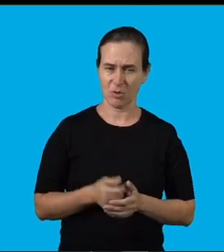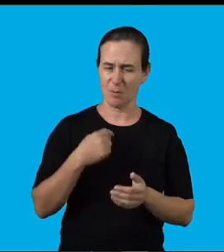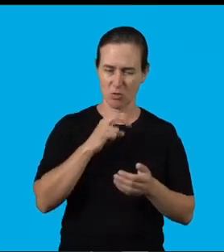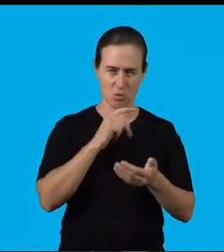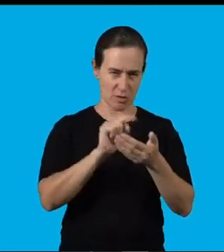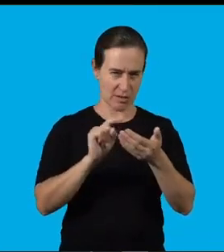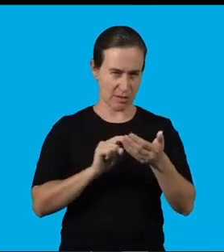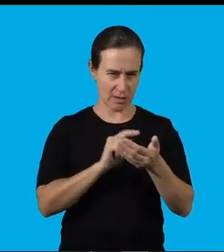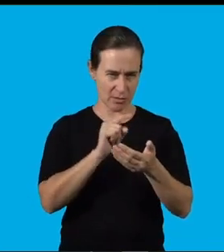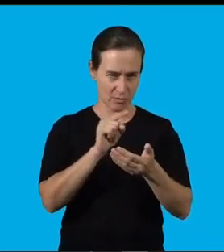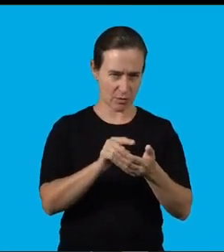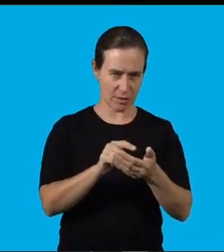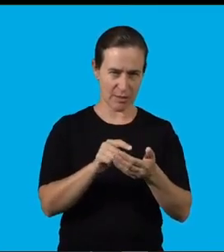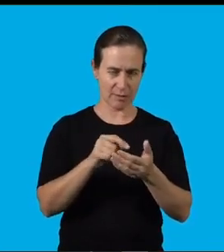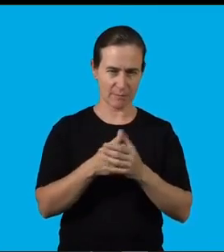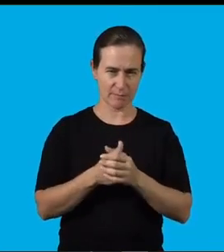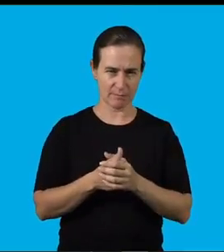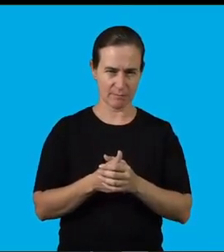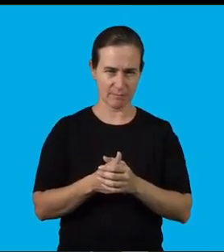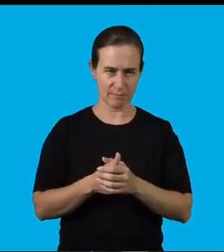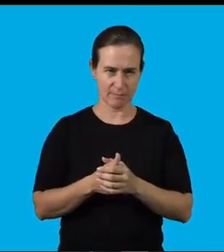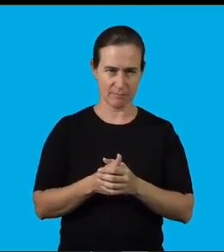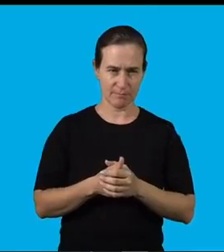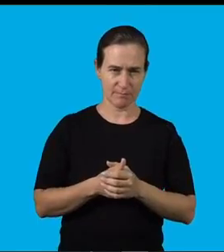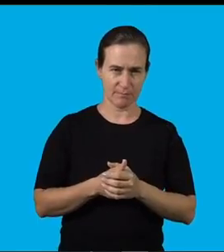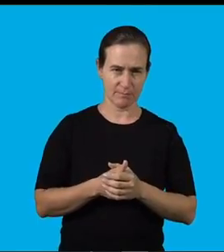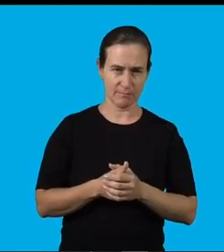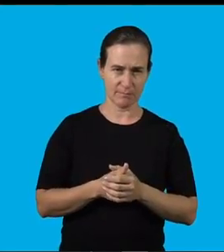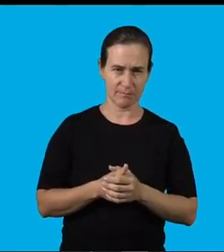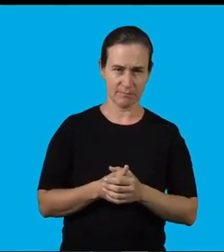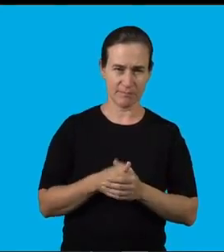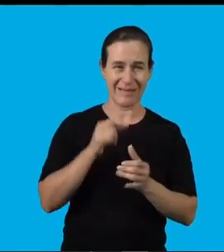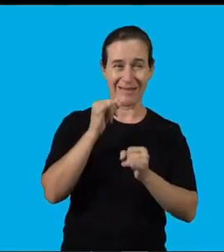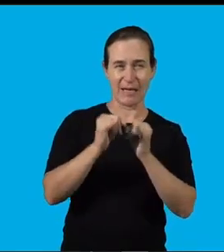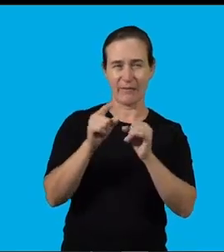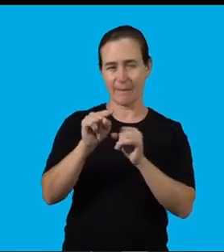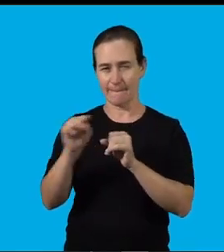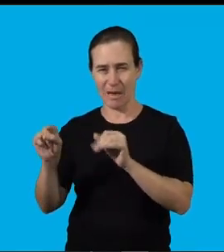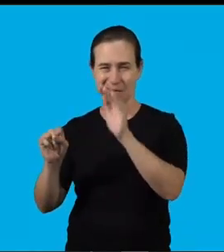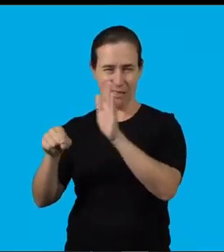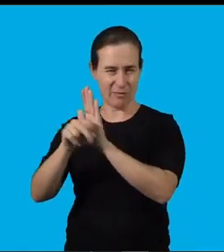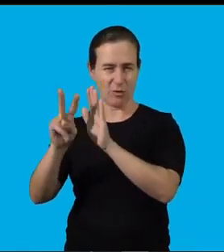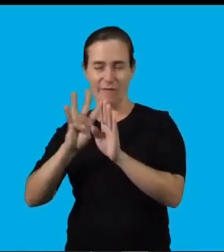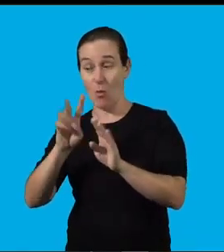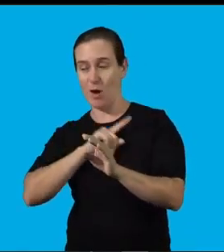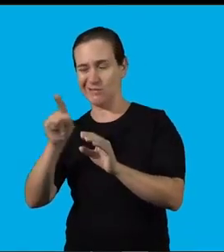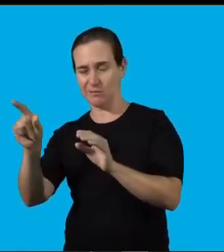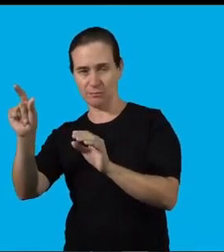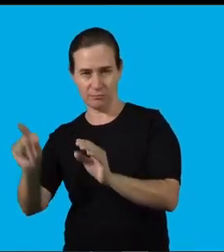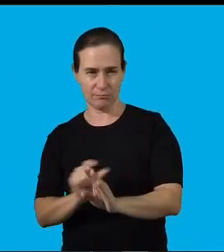minus, because I'm going to take this over to the right-hand side, to the left-hand side, 11 minus 24 times